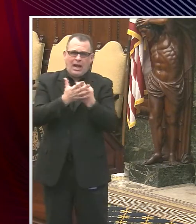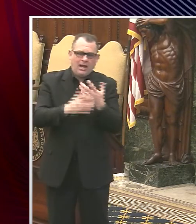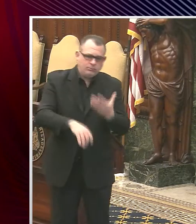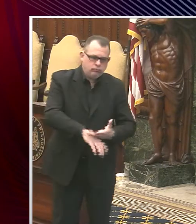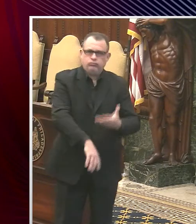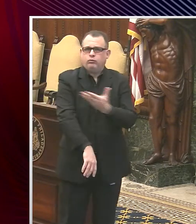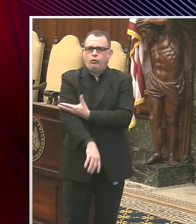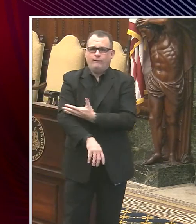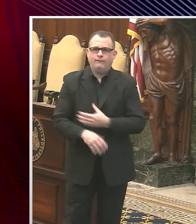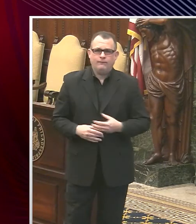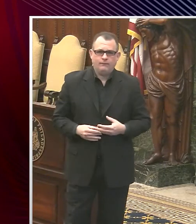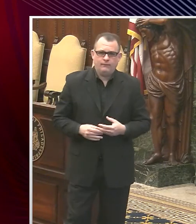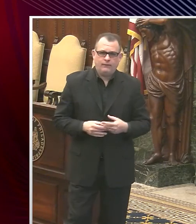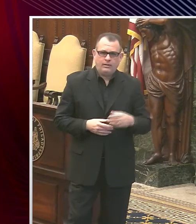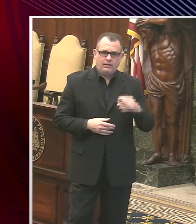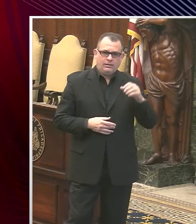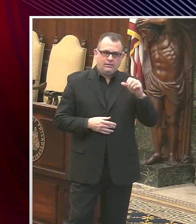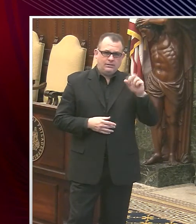anything, Sarah?